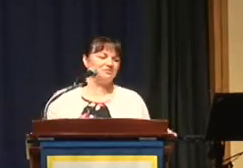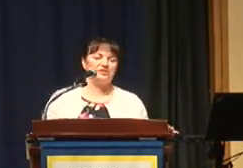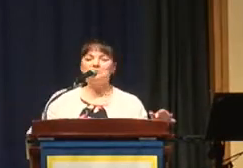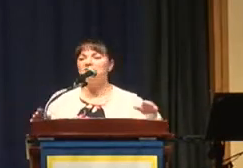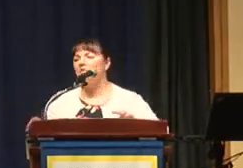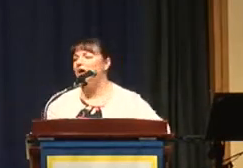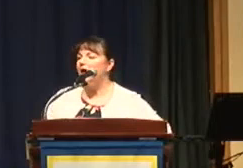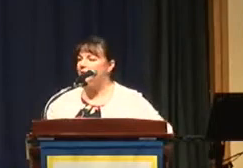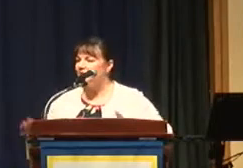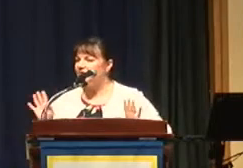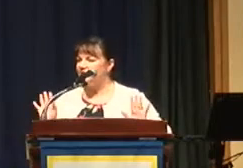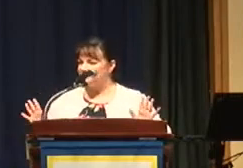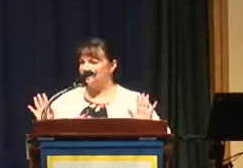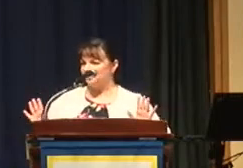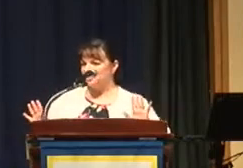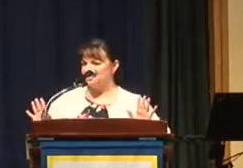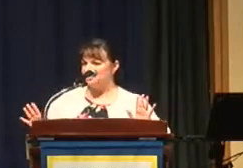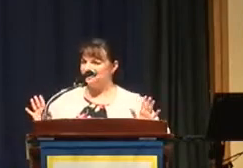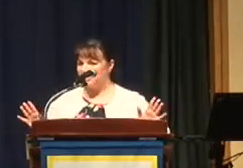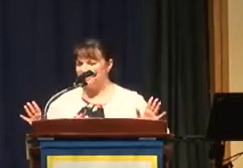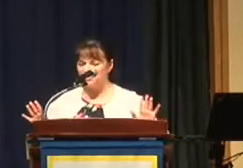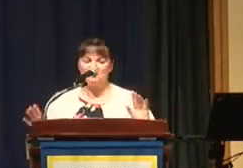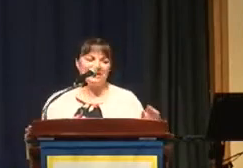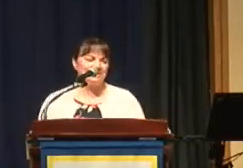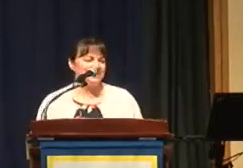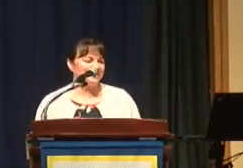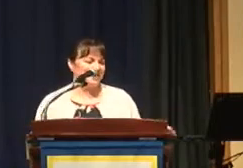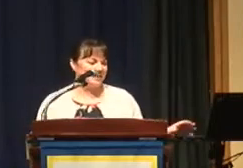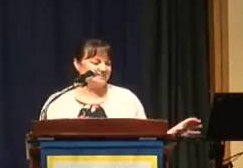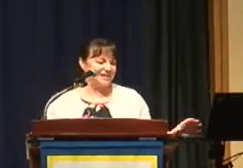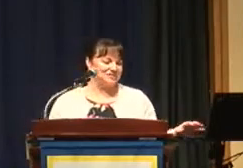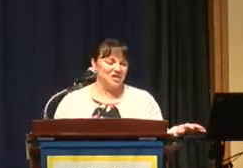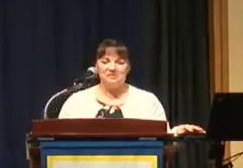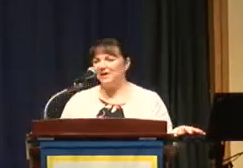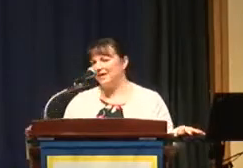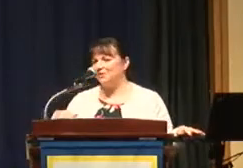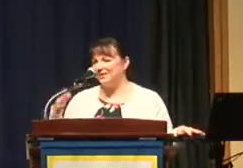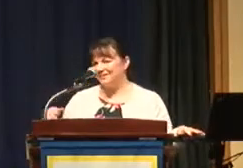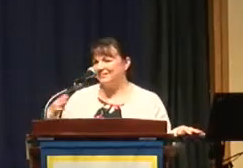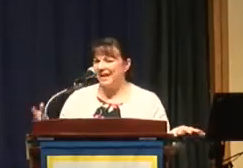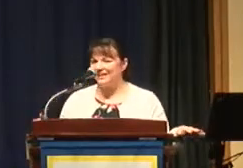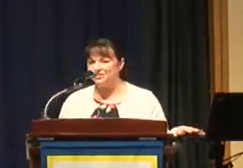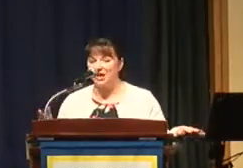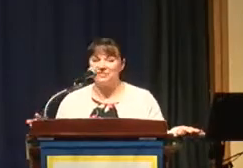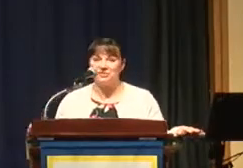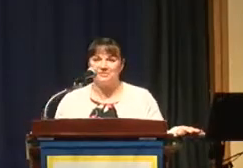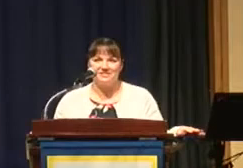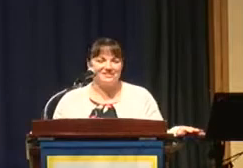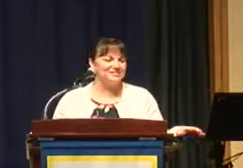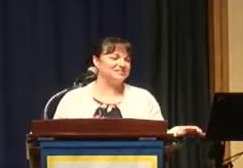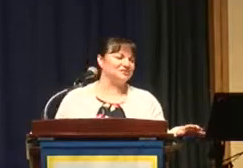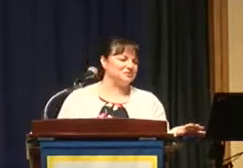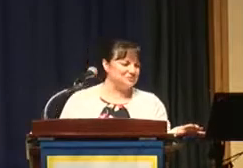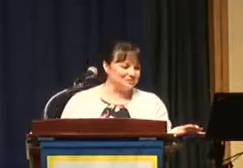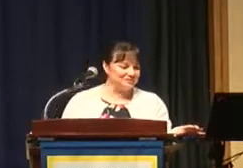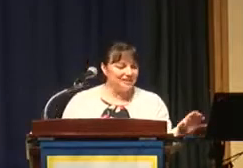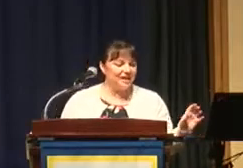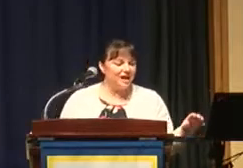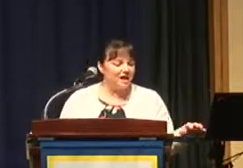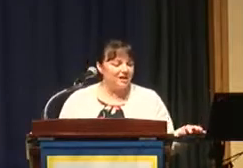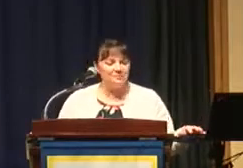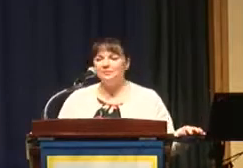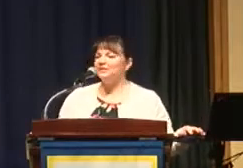the information for them. So I'm already for the pushback I may get as I talk about how I can add ChatGPT as another